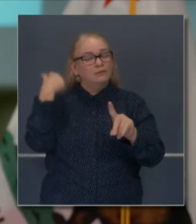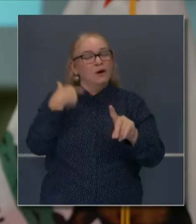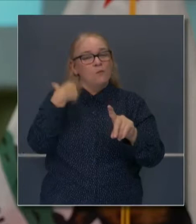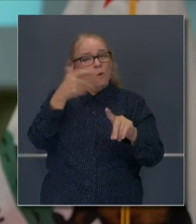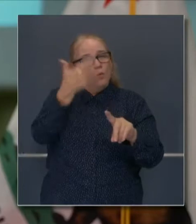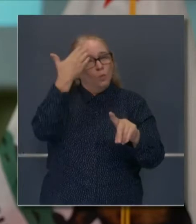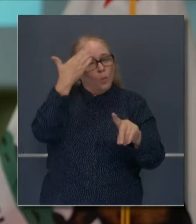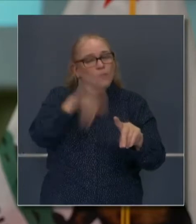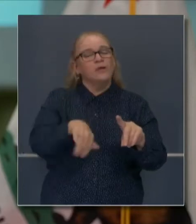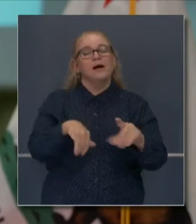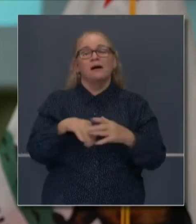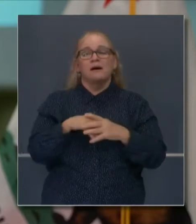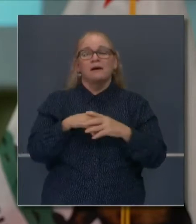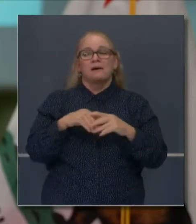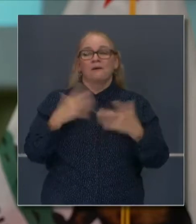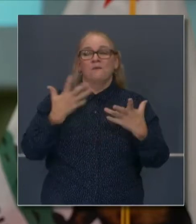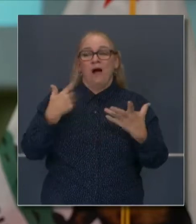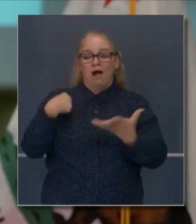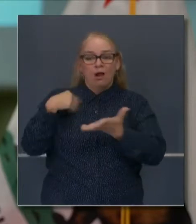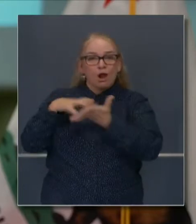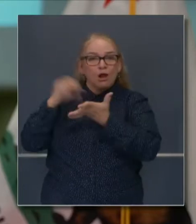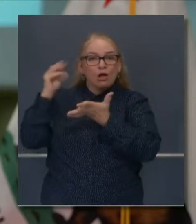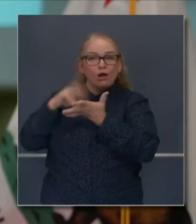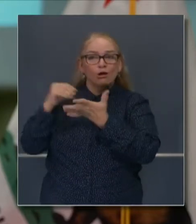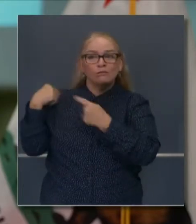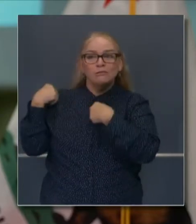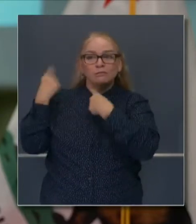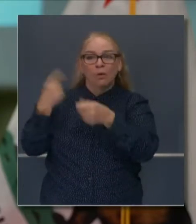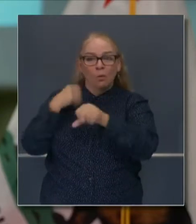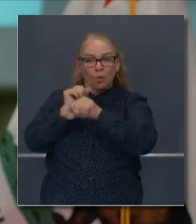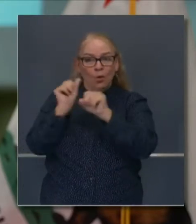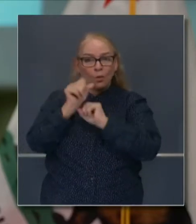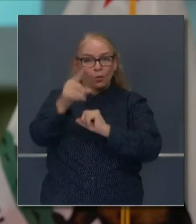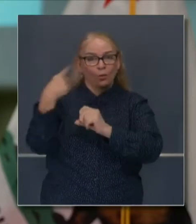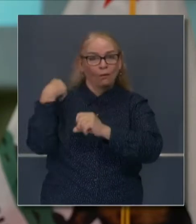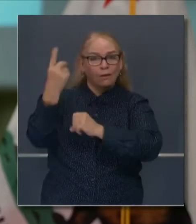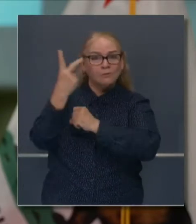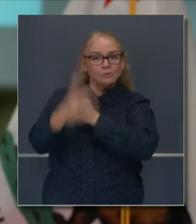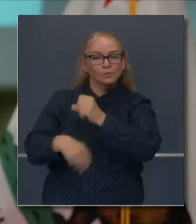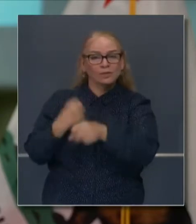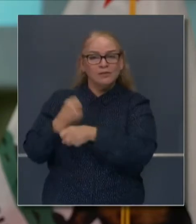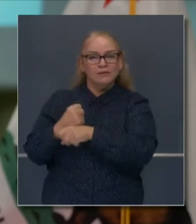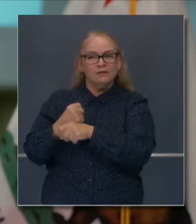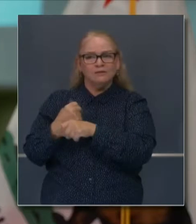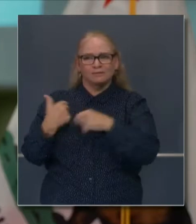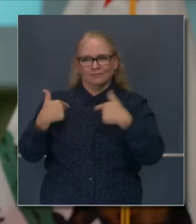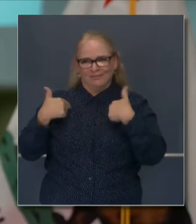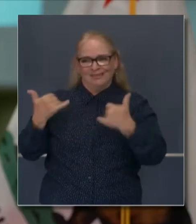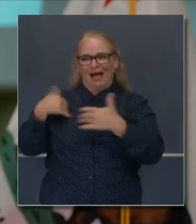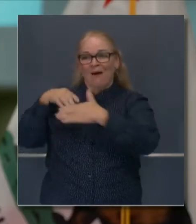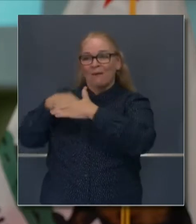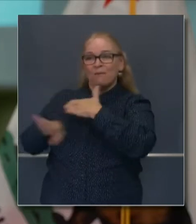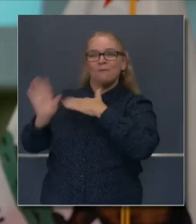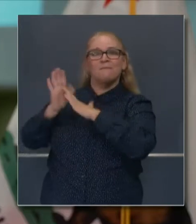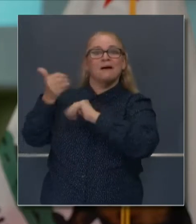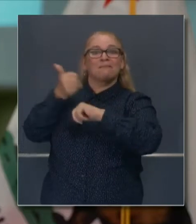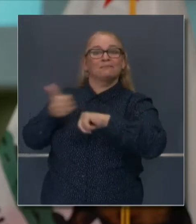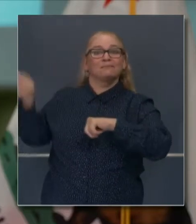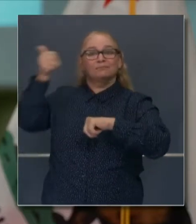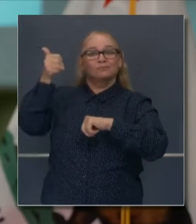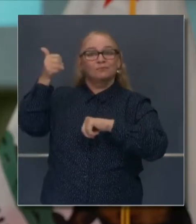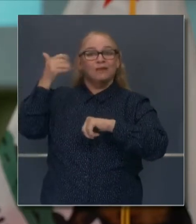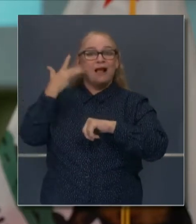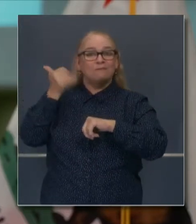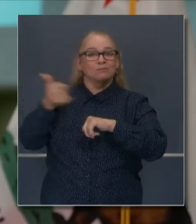will take the lessons I've learned in working with you to my new responsibilities on the California Supreme Court. Thank you so much,